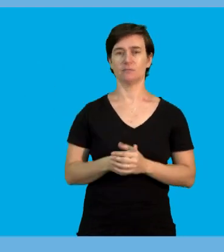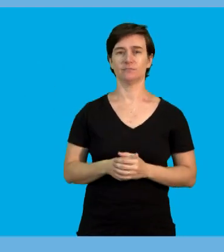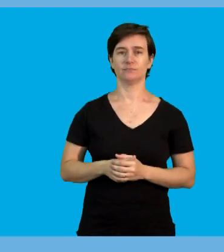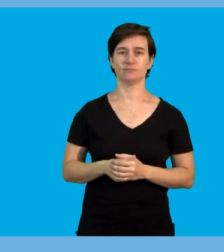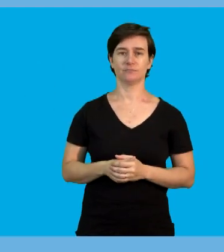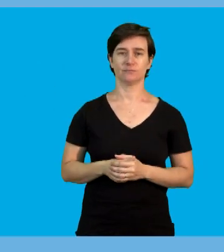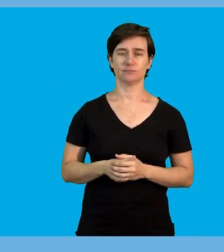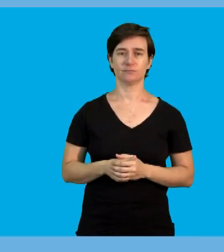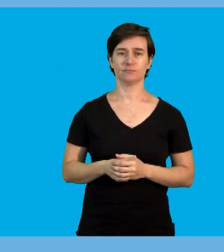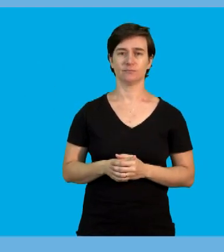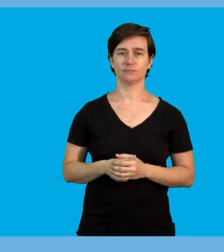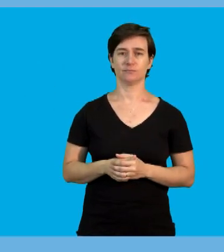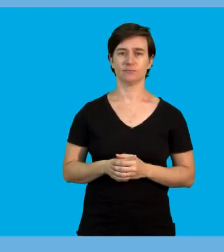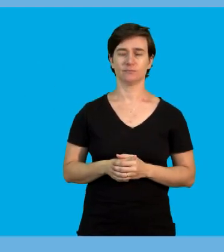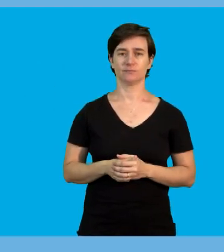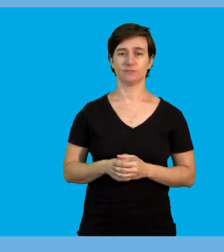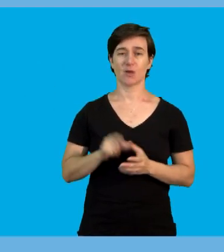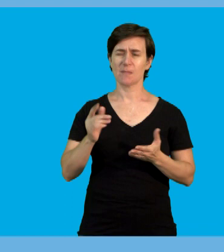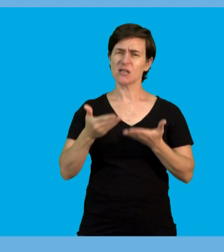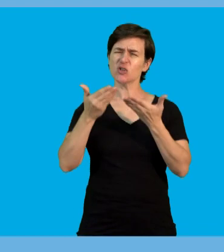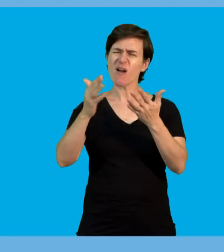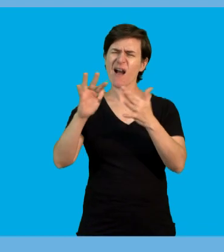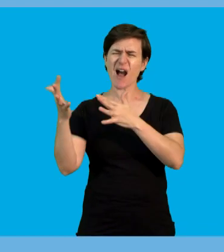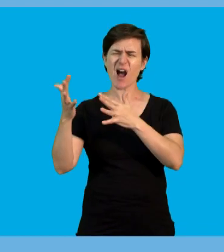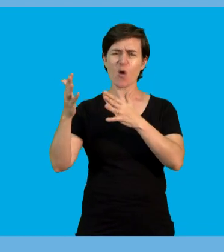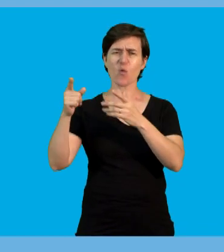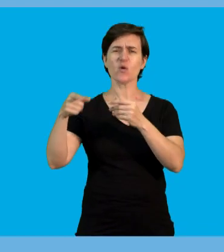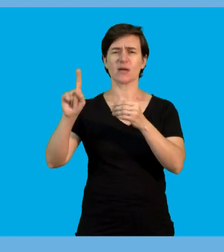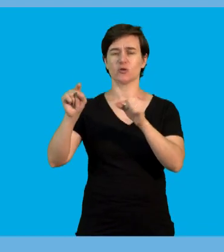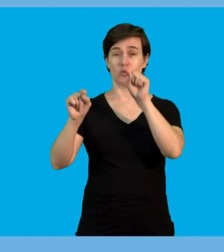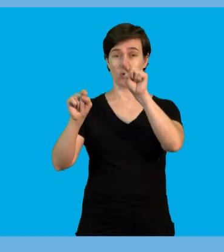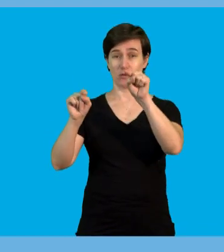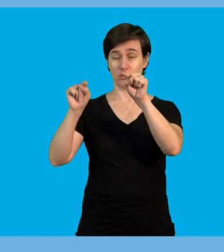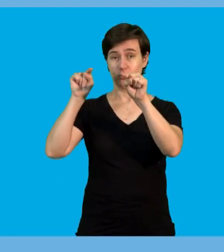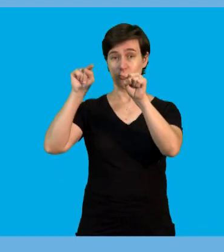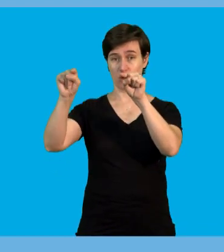side. Remember, to show that it's a closed switch, you can just